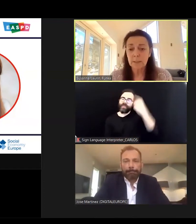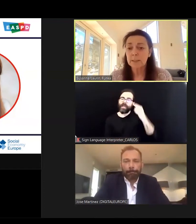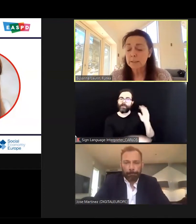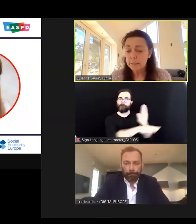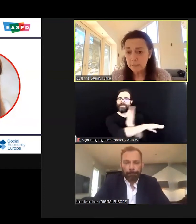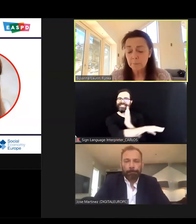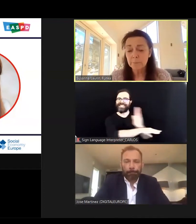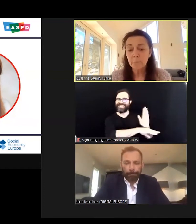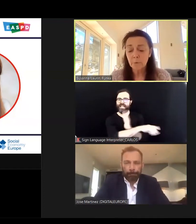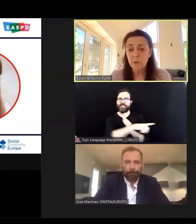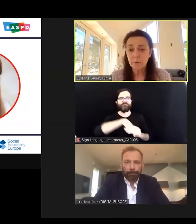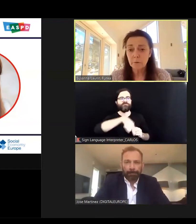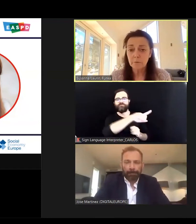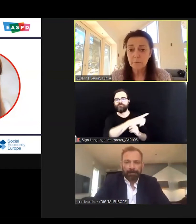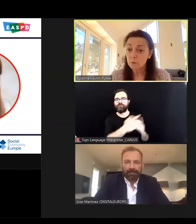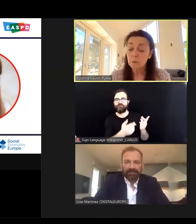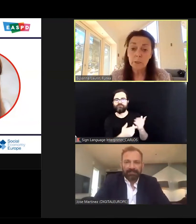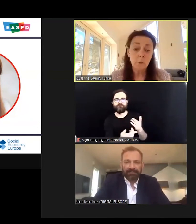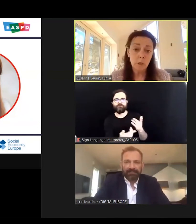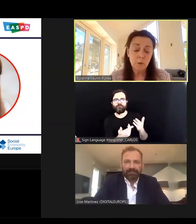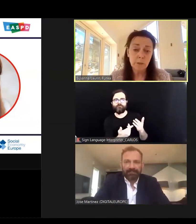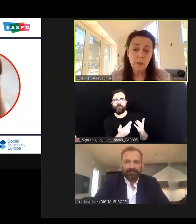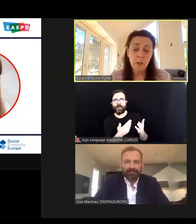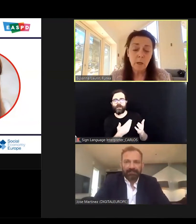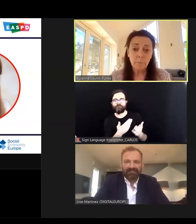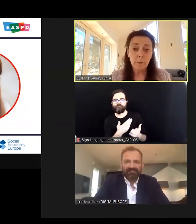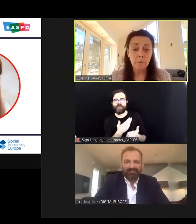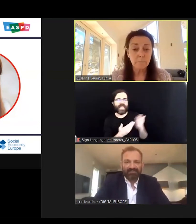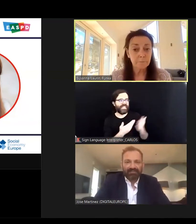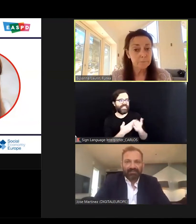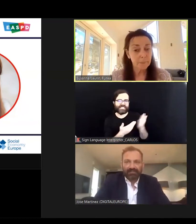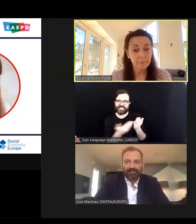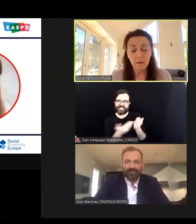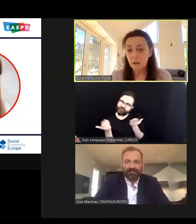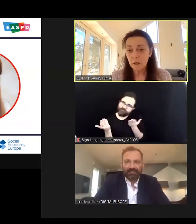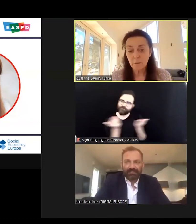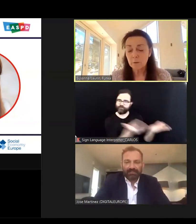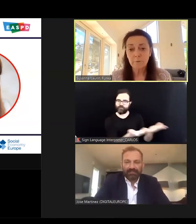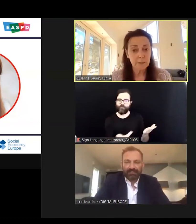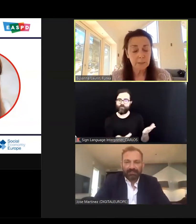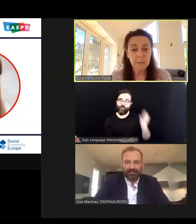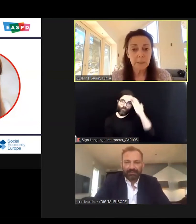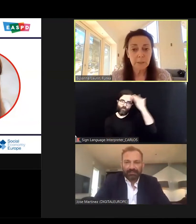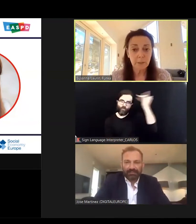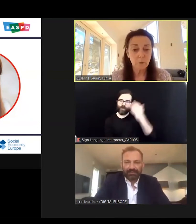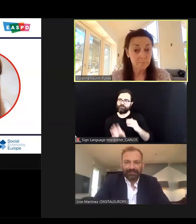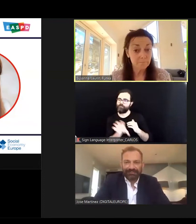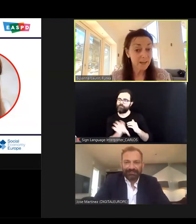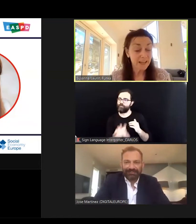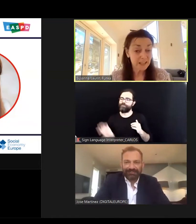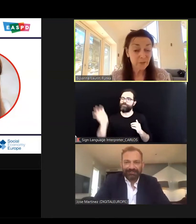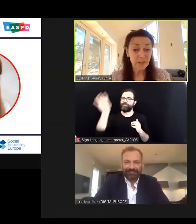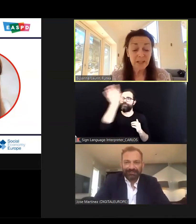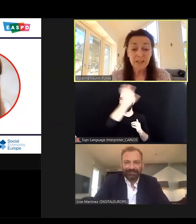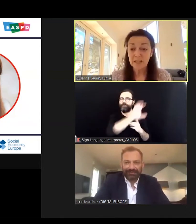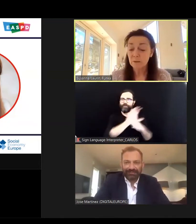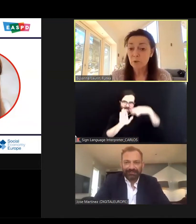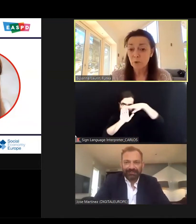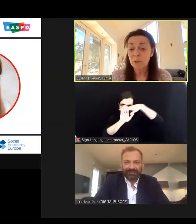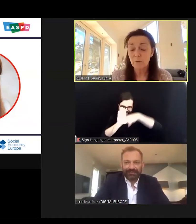Thank you, Susanna. Thank you for the great presentation. I think you are the only European person who can explain legislation